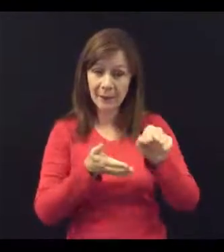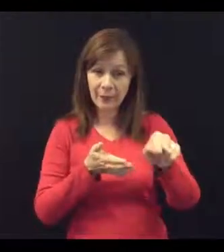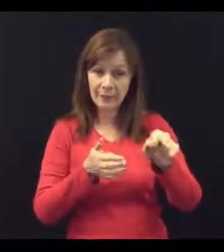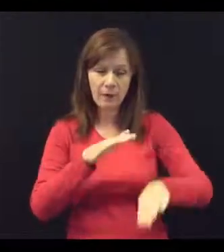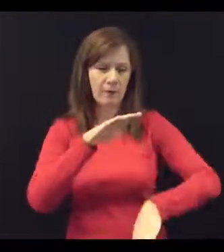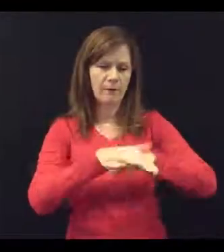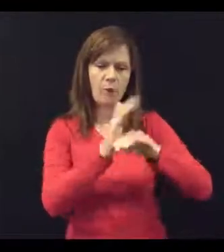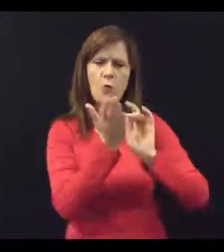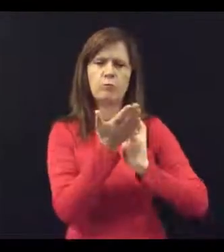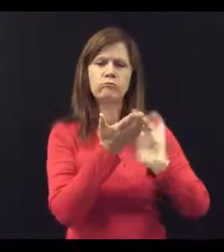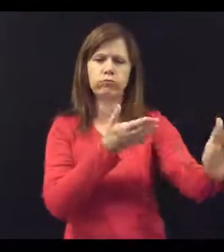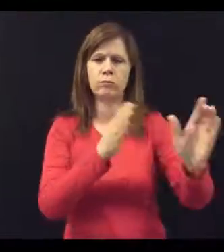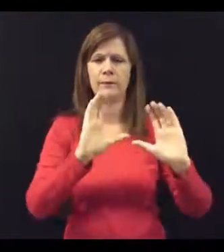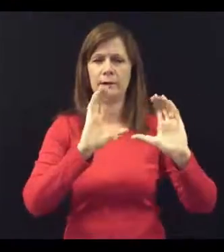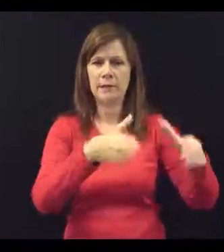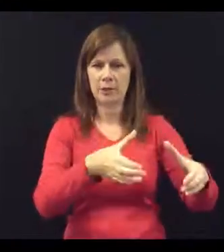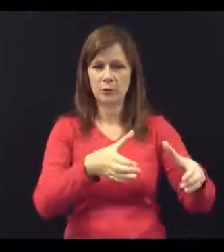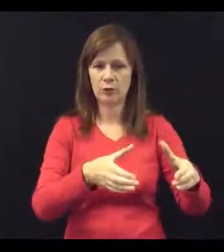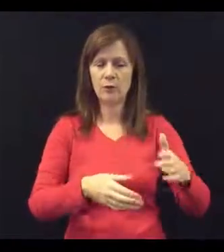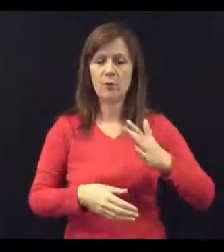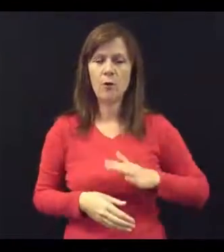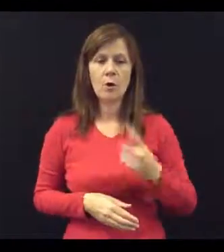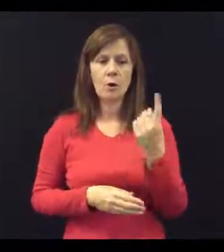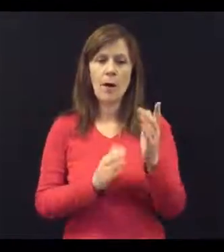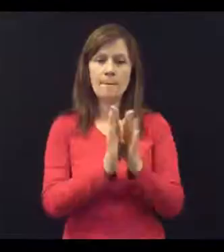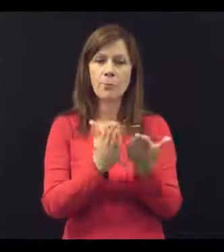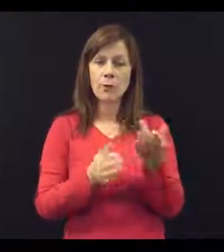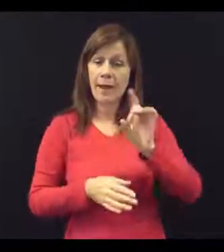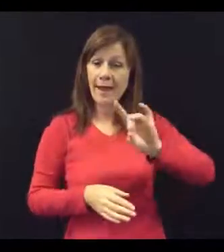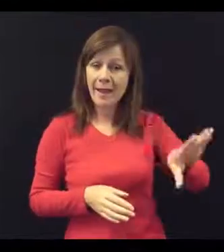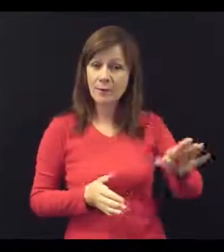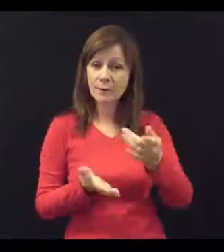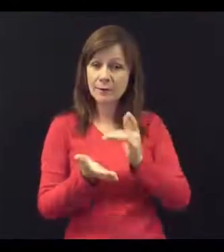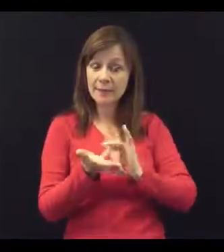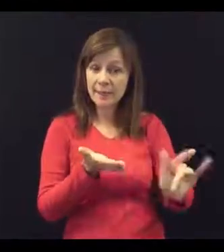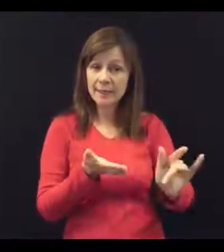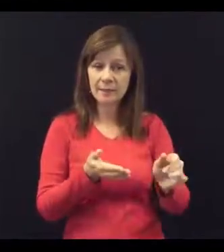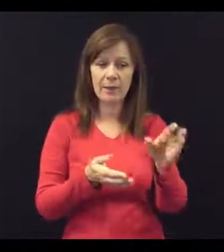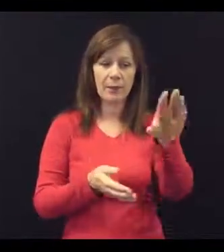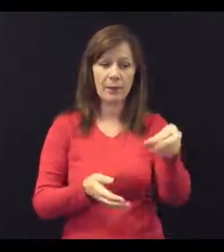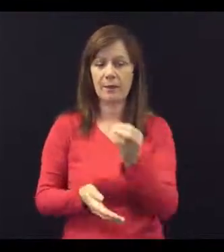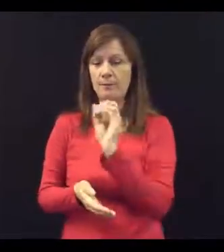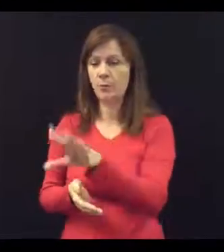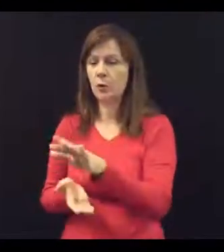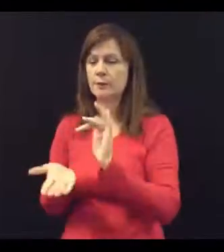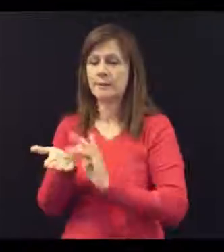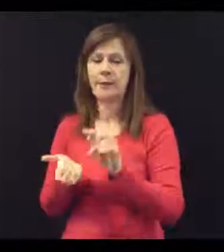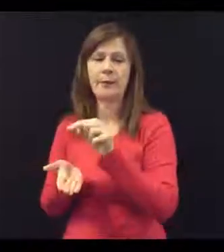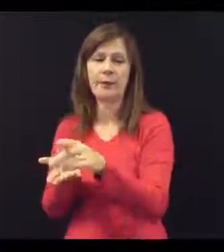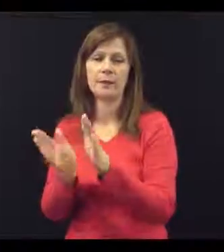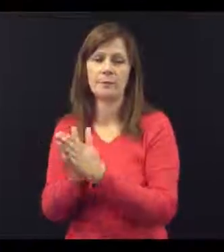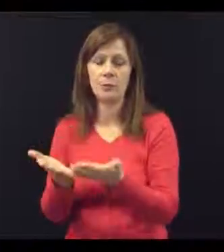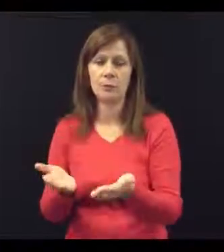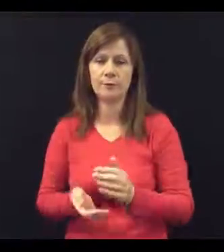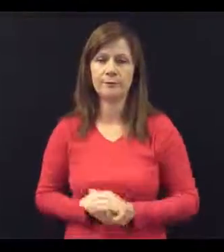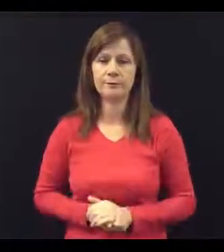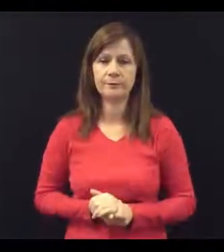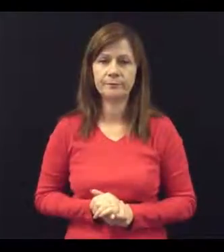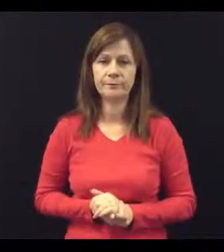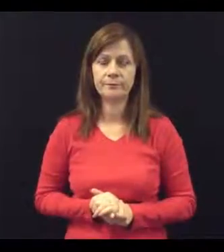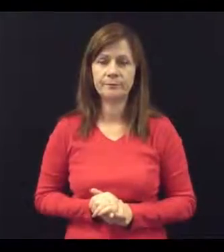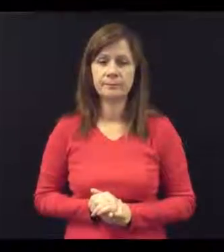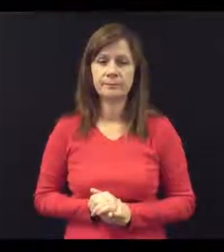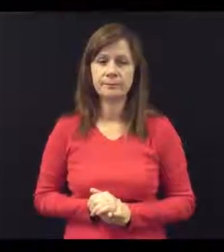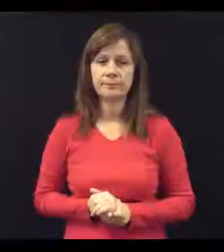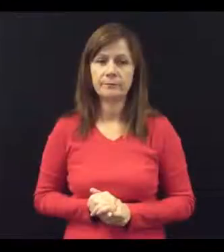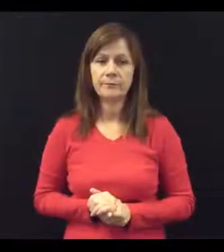collection too, so move them to another collection if you want to keep them. To move a book to a collection, tap on the Edit button,